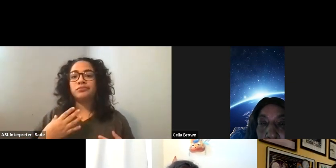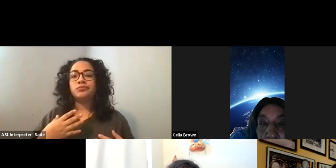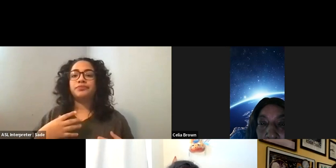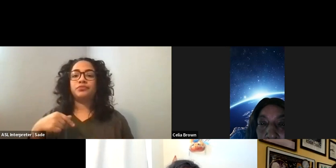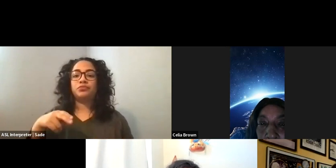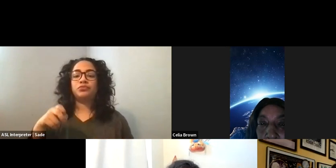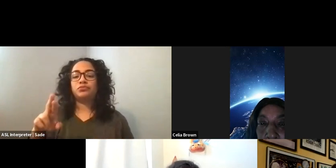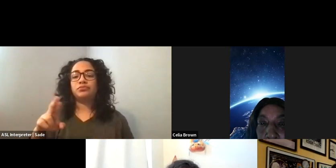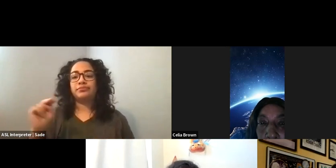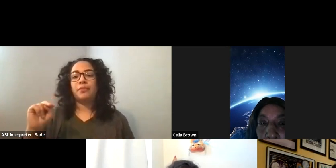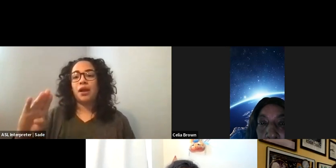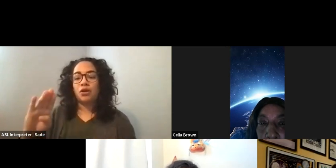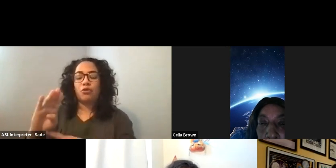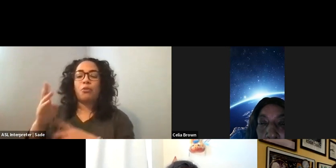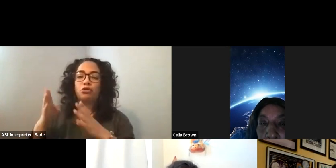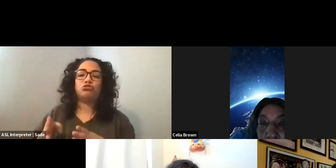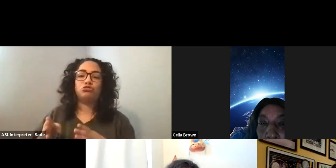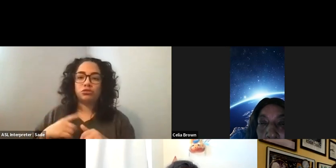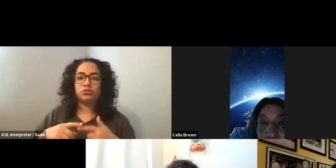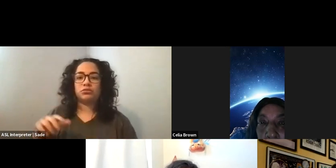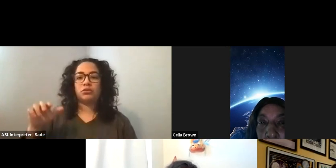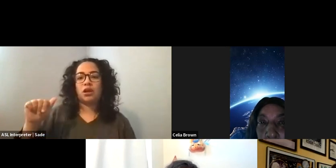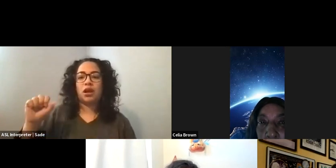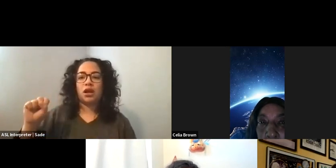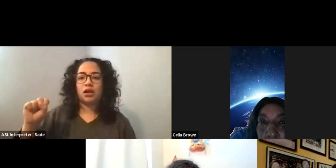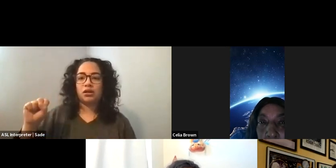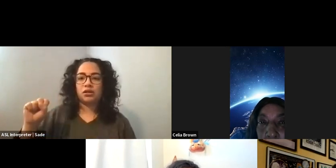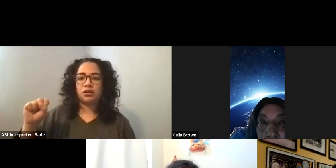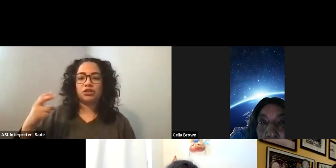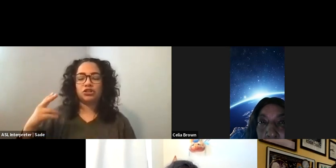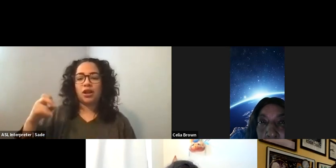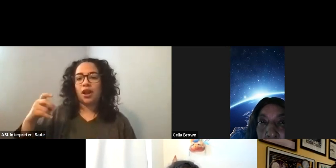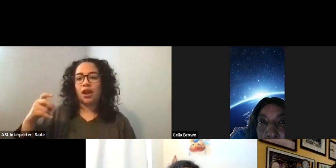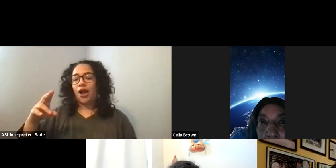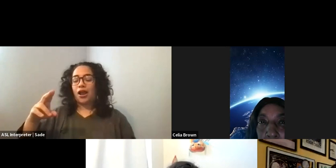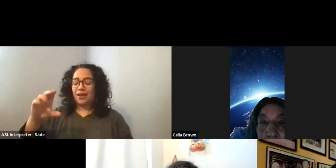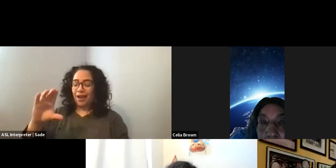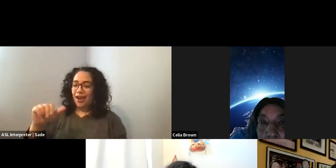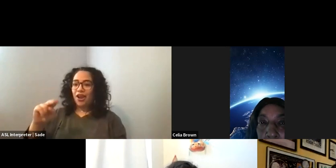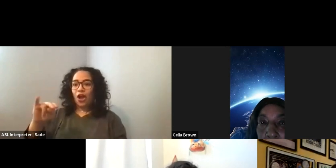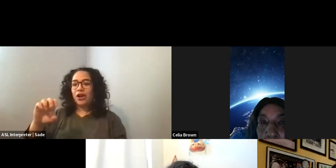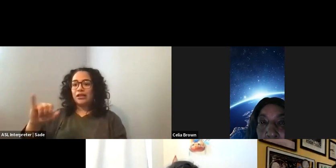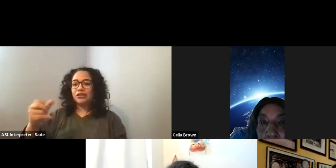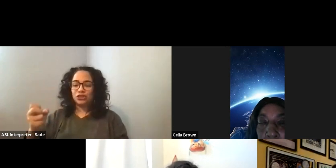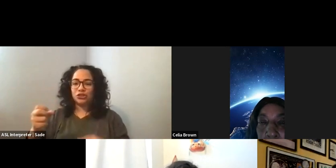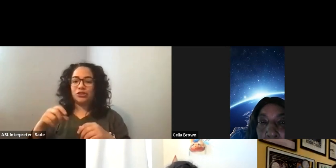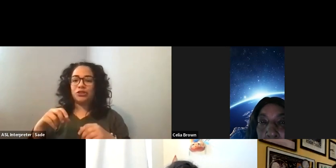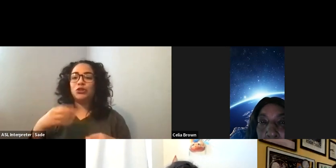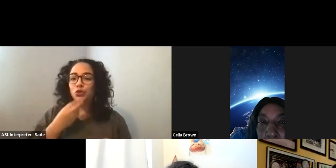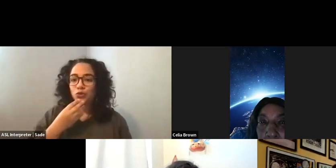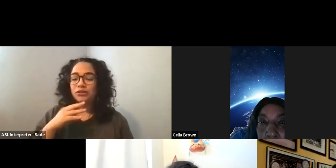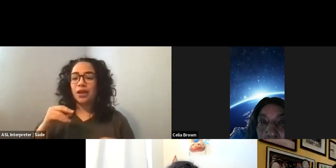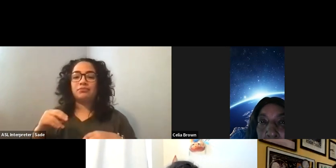person of Ashkenazi Jewish and Boricua descent. I identify as a multiply